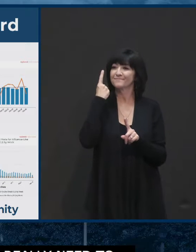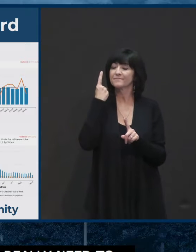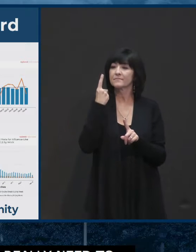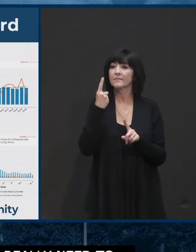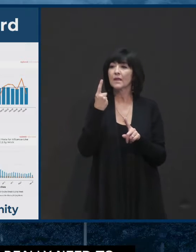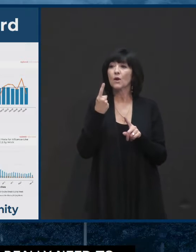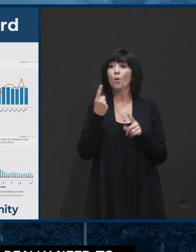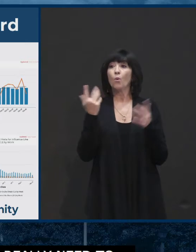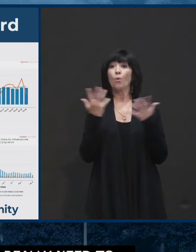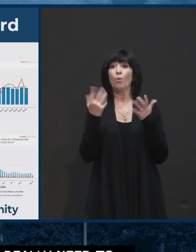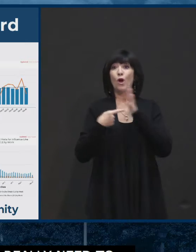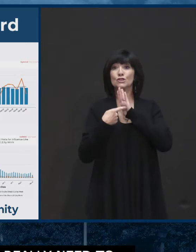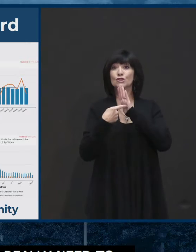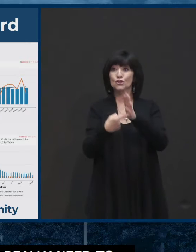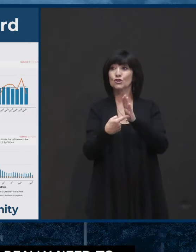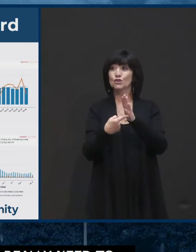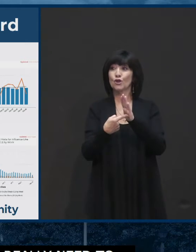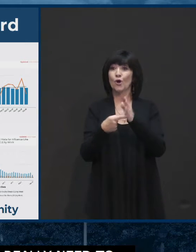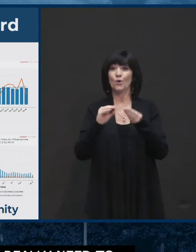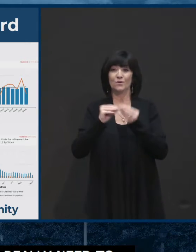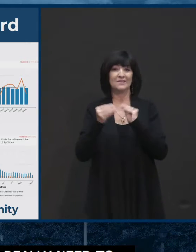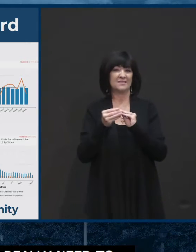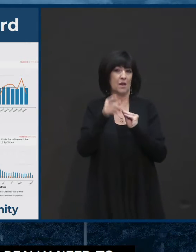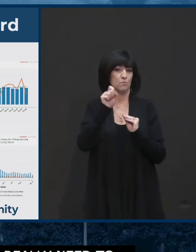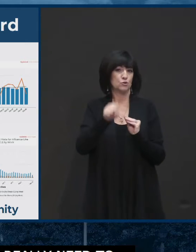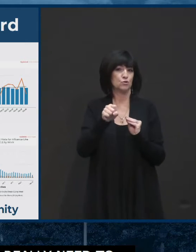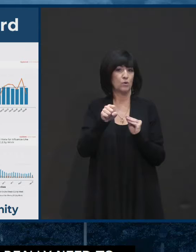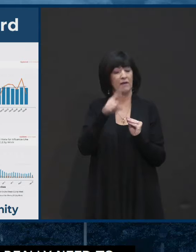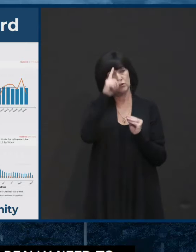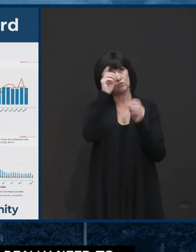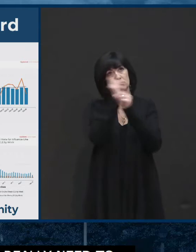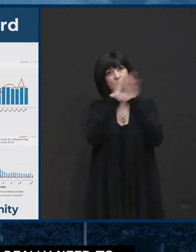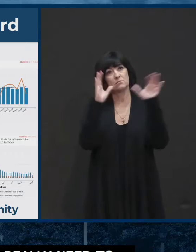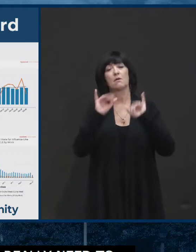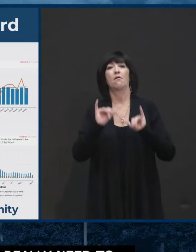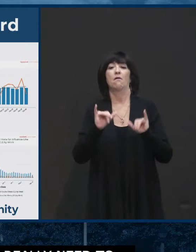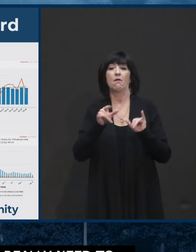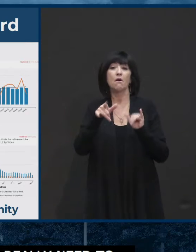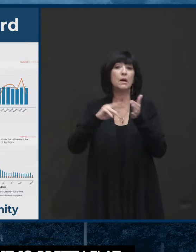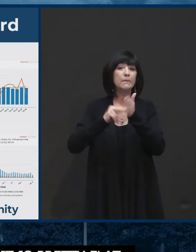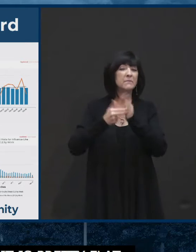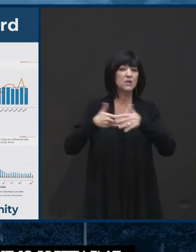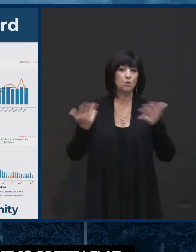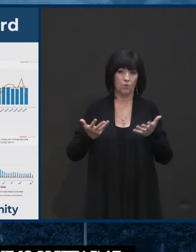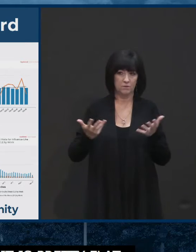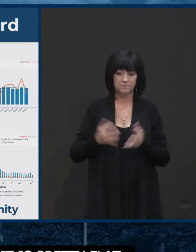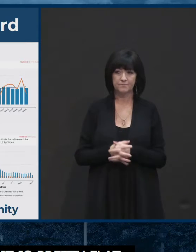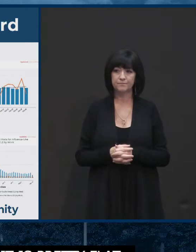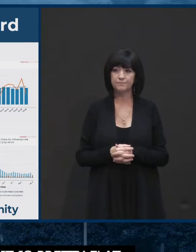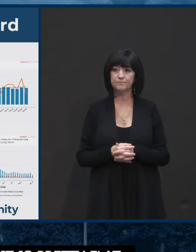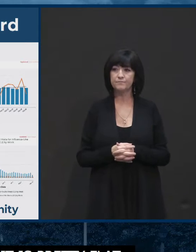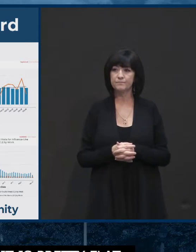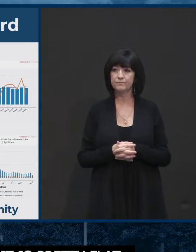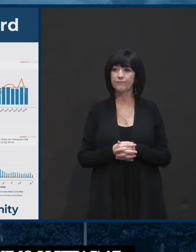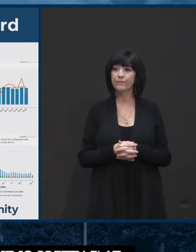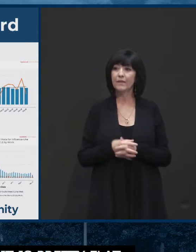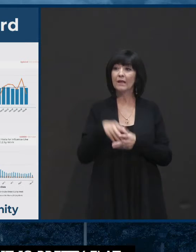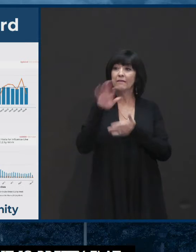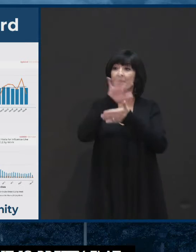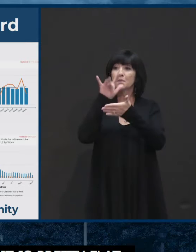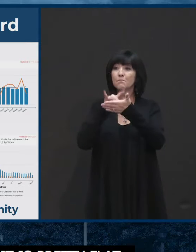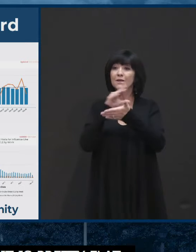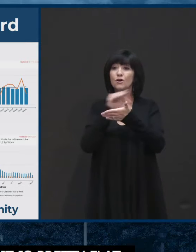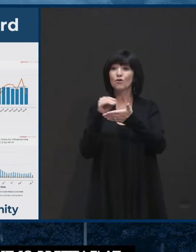higher than where we want it to be. So on the bottom, middle and left side, those are the two calculations for